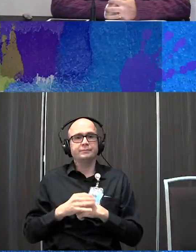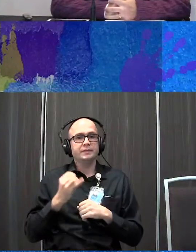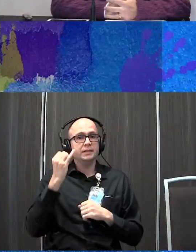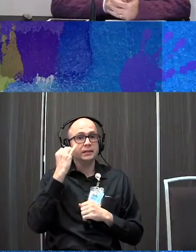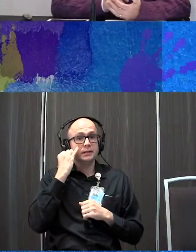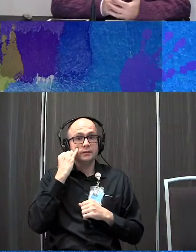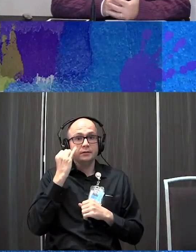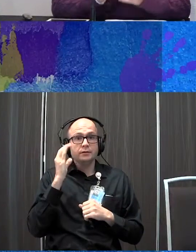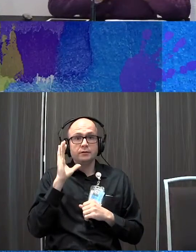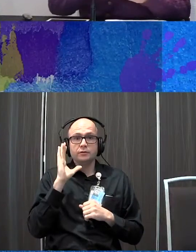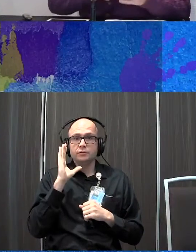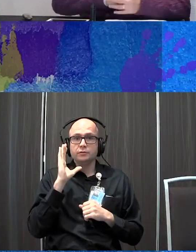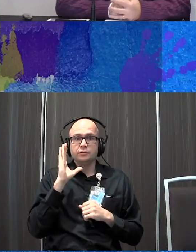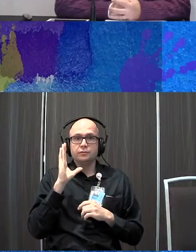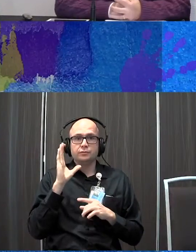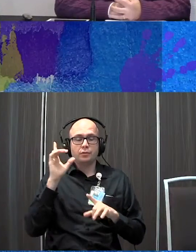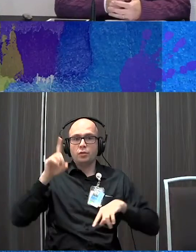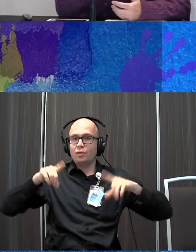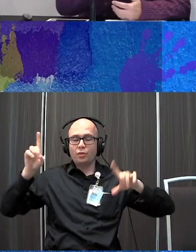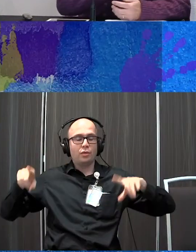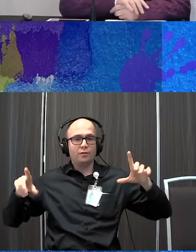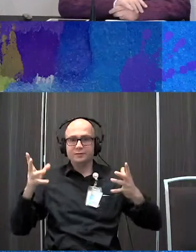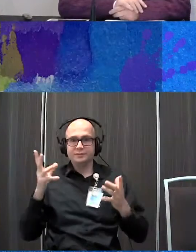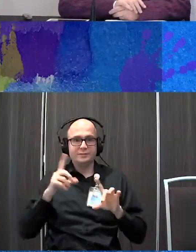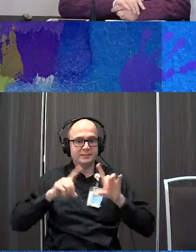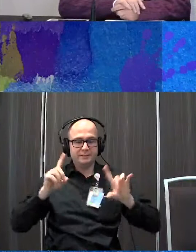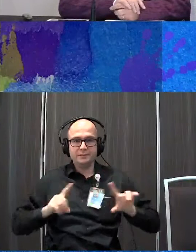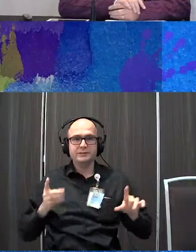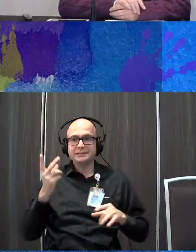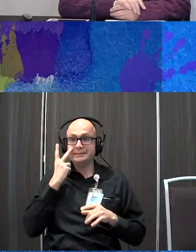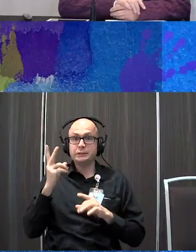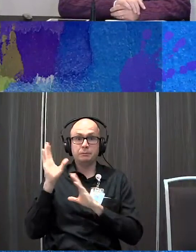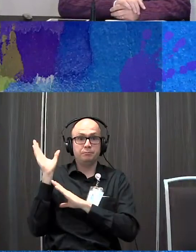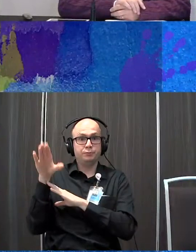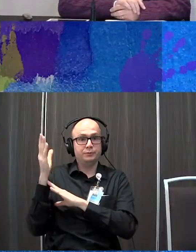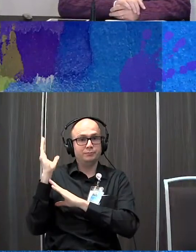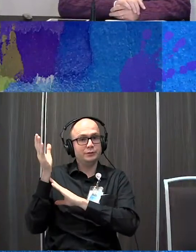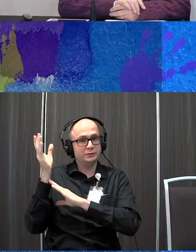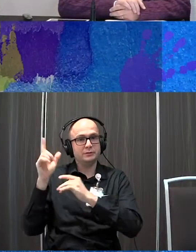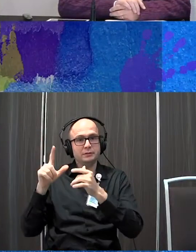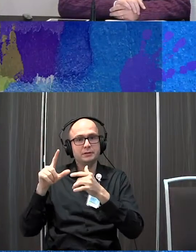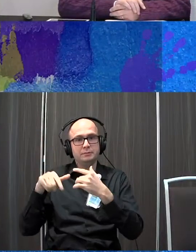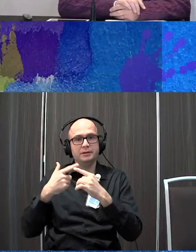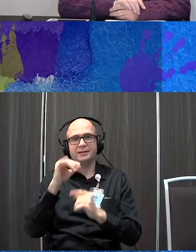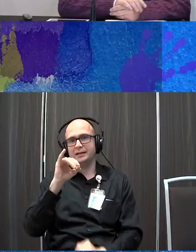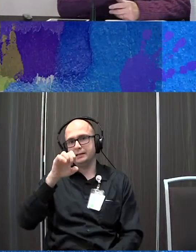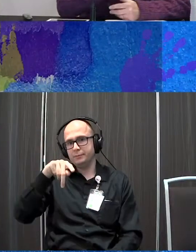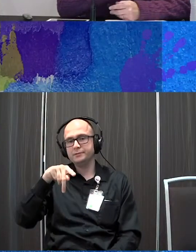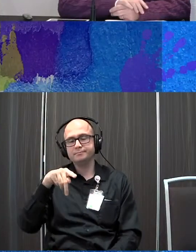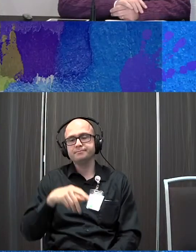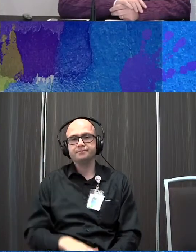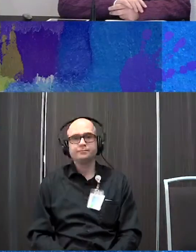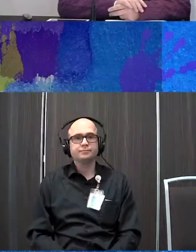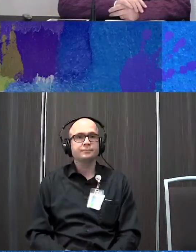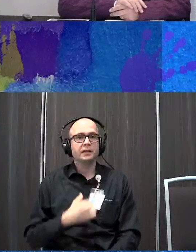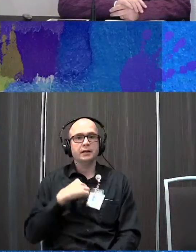a discoordinated way, make sure you see her presentation from the last one on the IEP checklist that she's built. I'm Susan